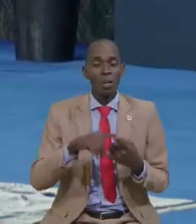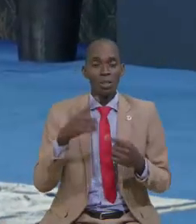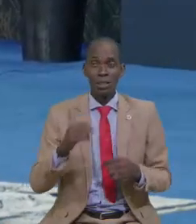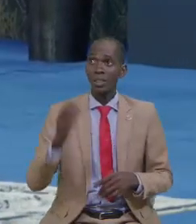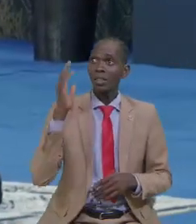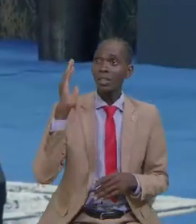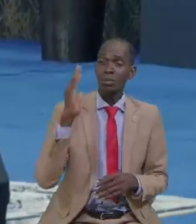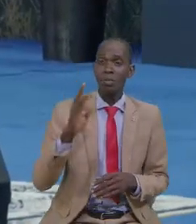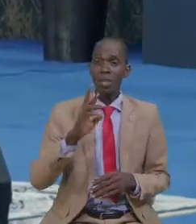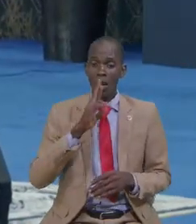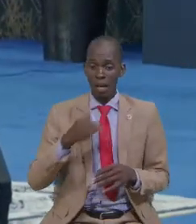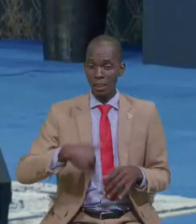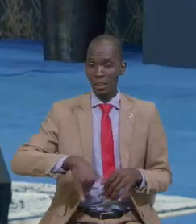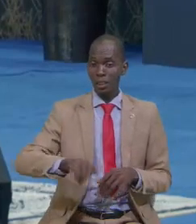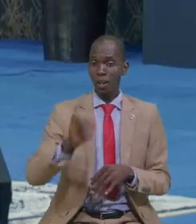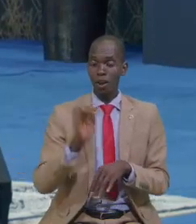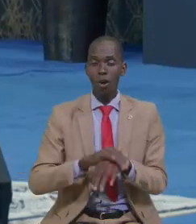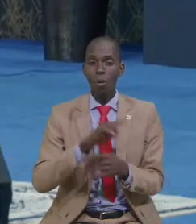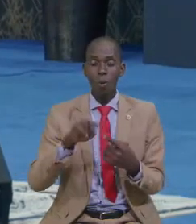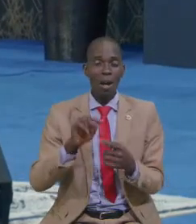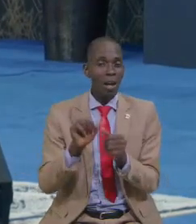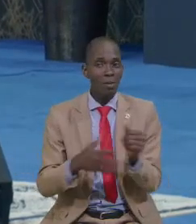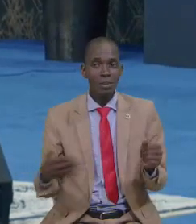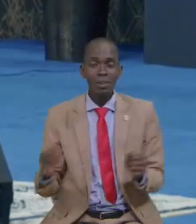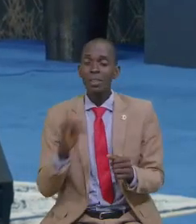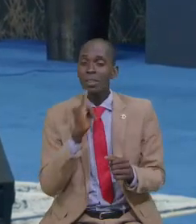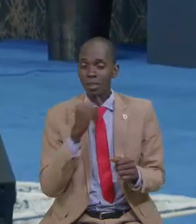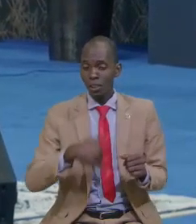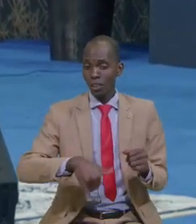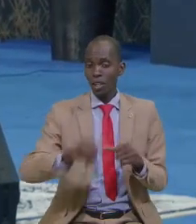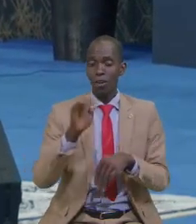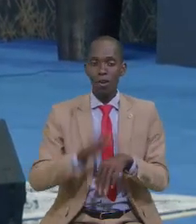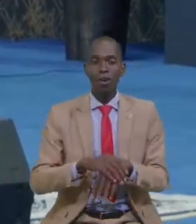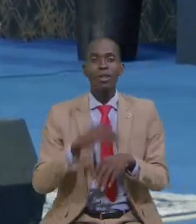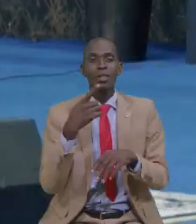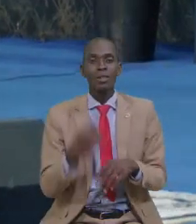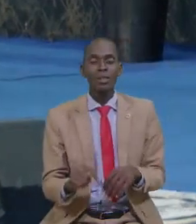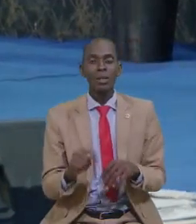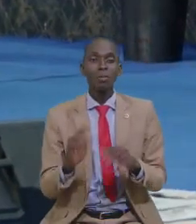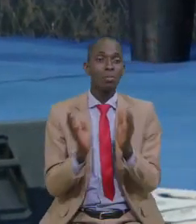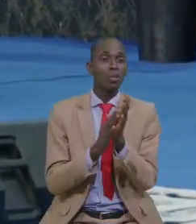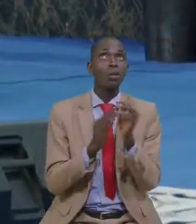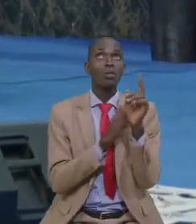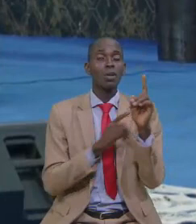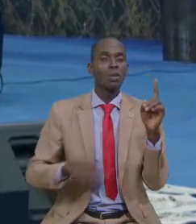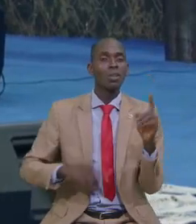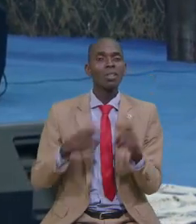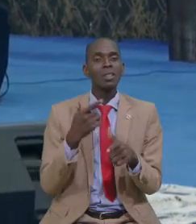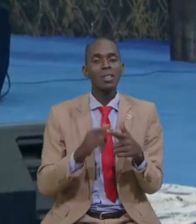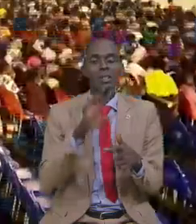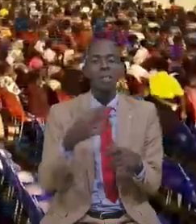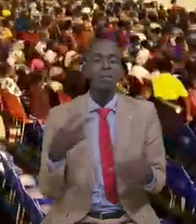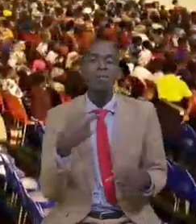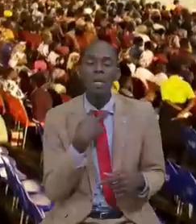and when everything is going on, the praises of the Lord, then your yokes are broken